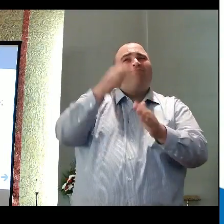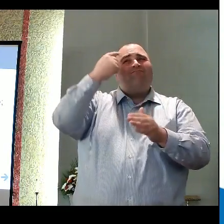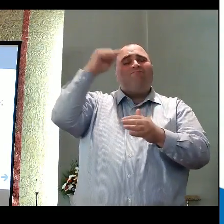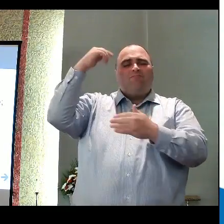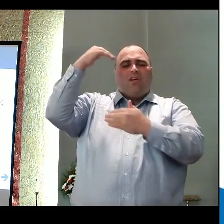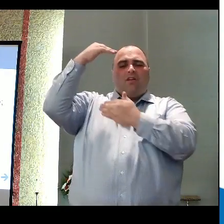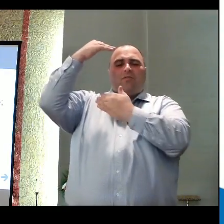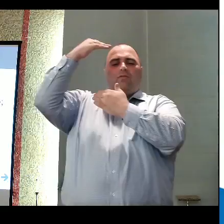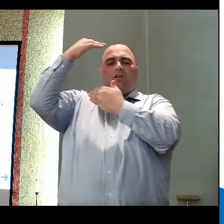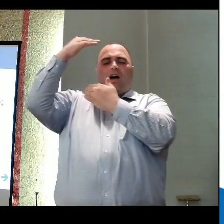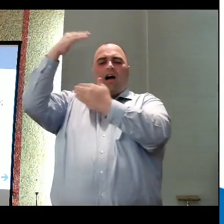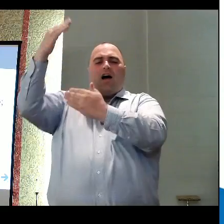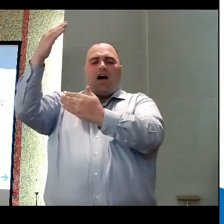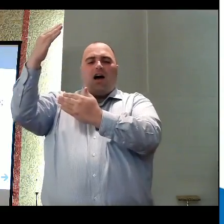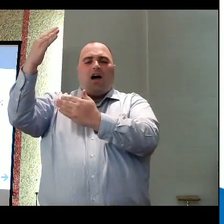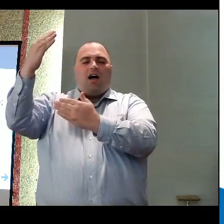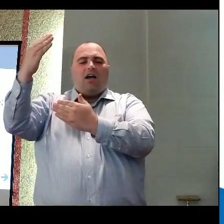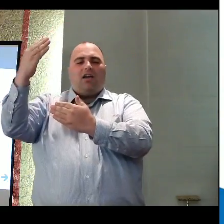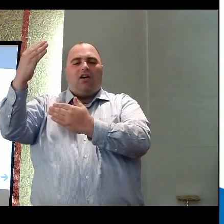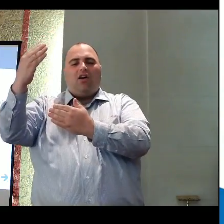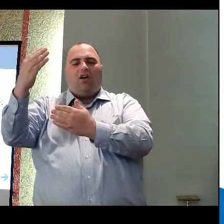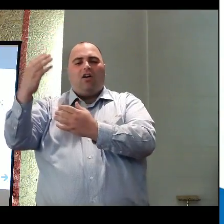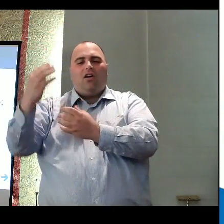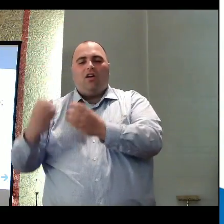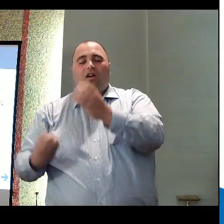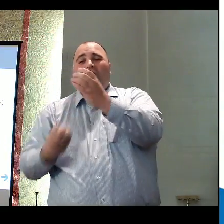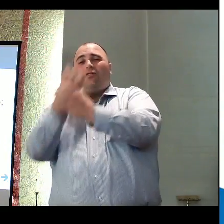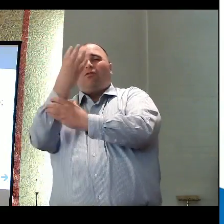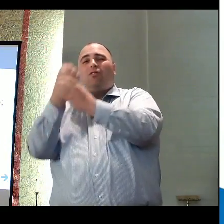hearts on fire.